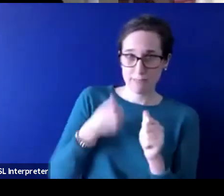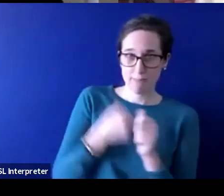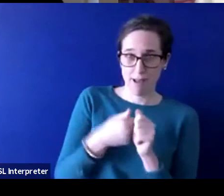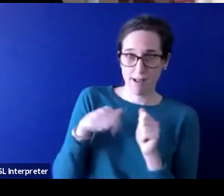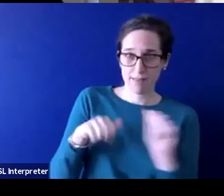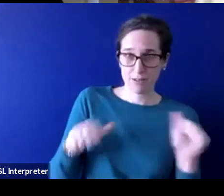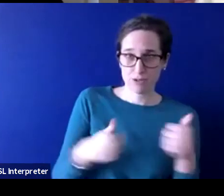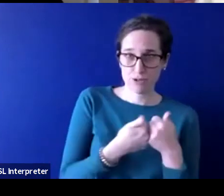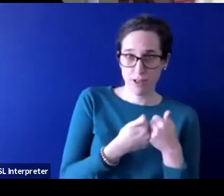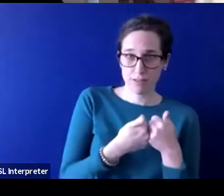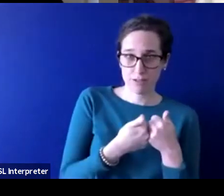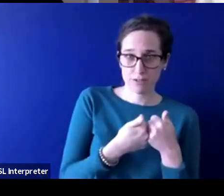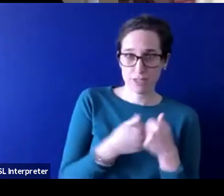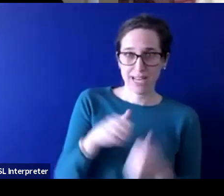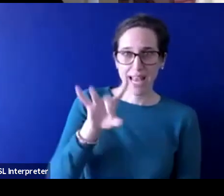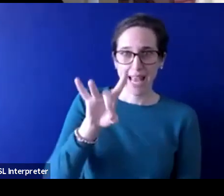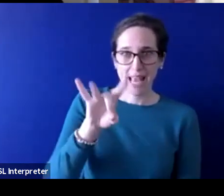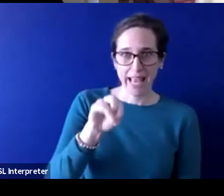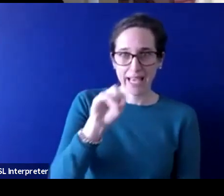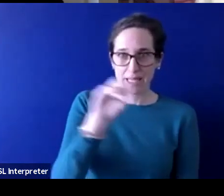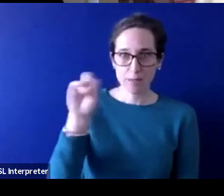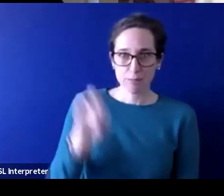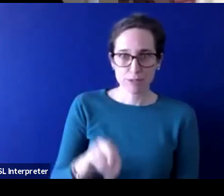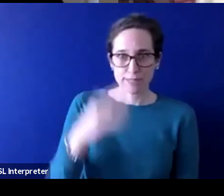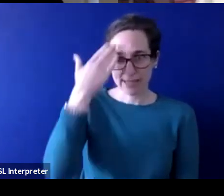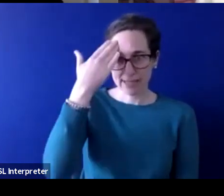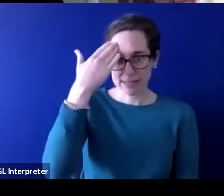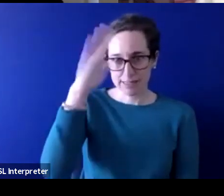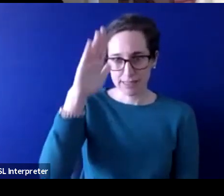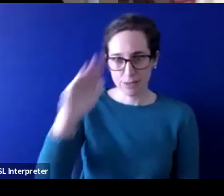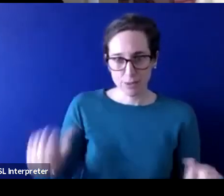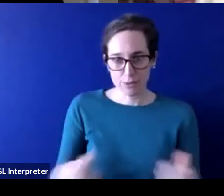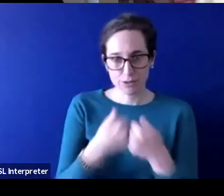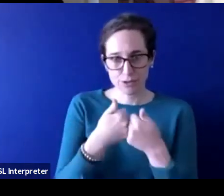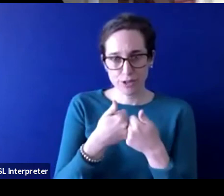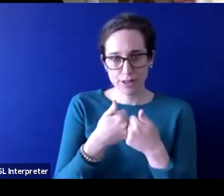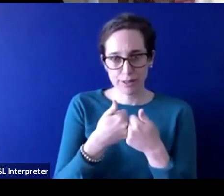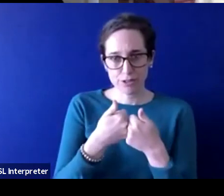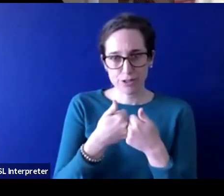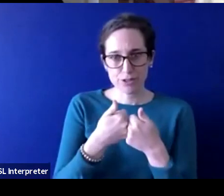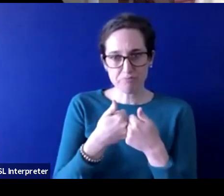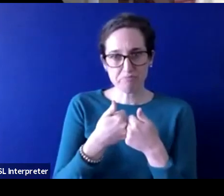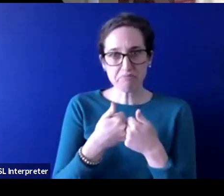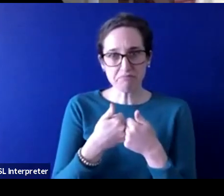Most 80% did not know why they were doing the challenge. It's because of the people